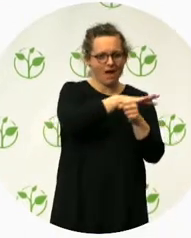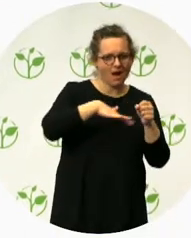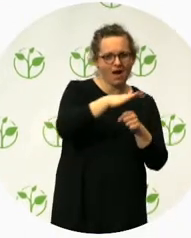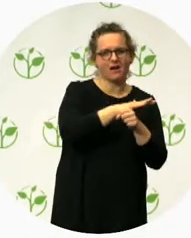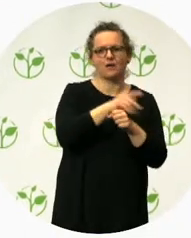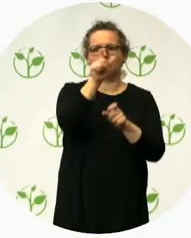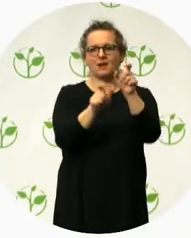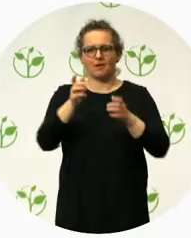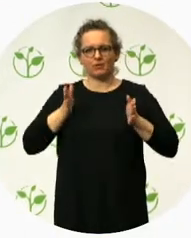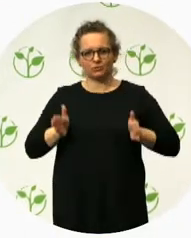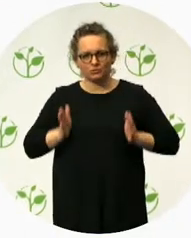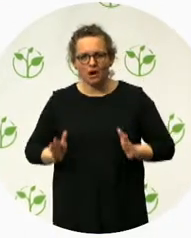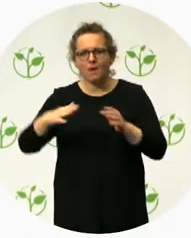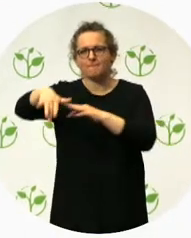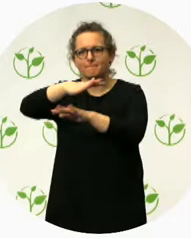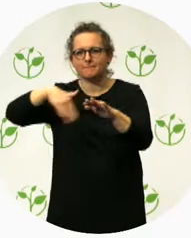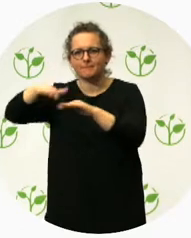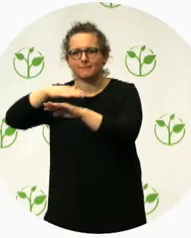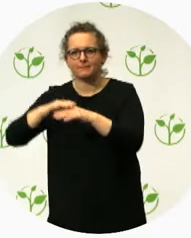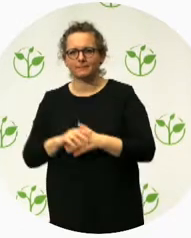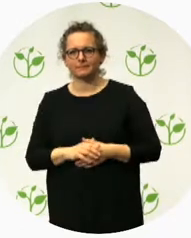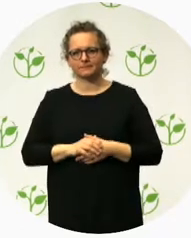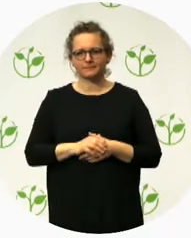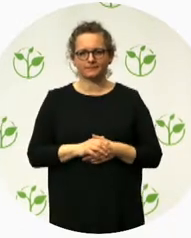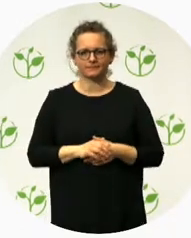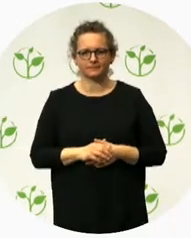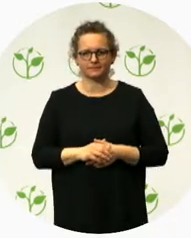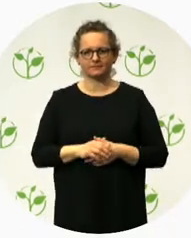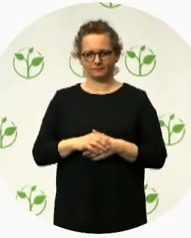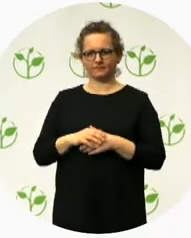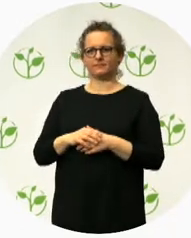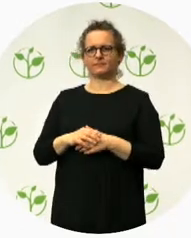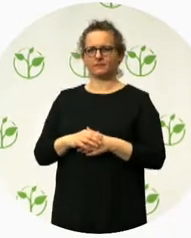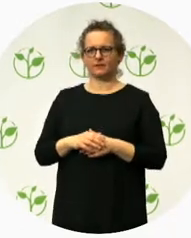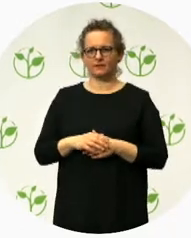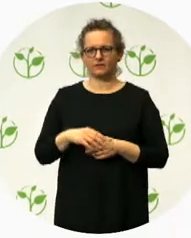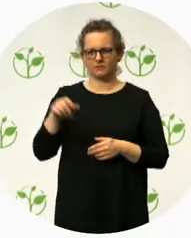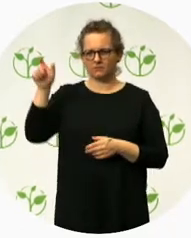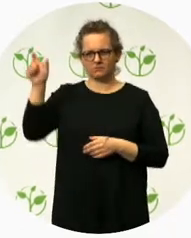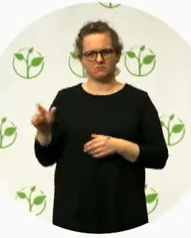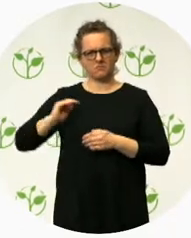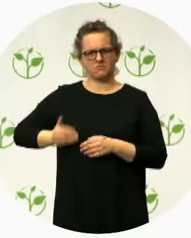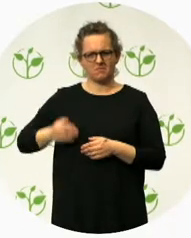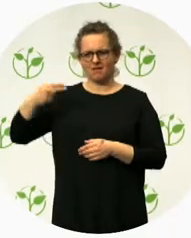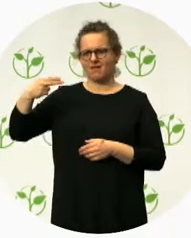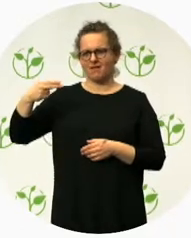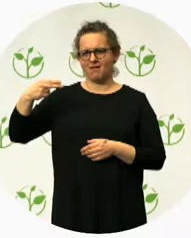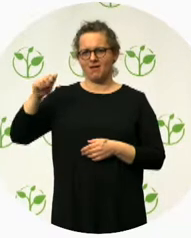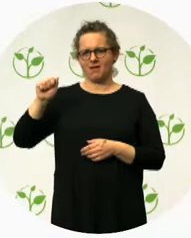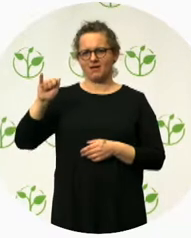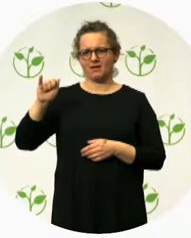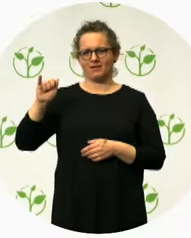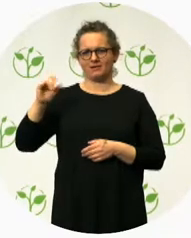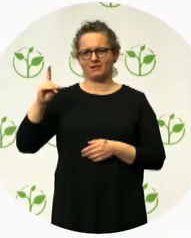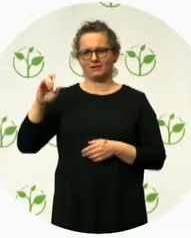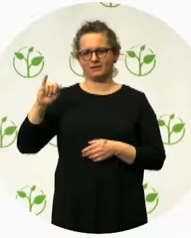Zero Project Conference has become a recognized event which brings together people from all over the world